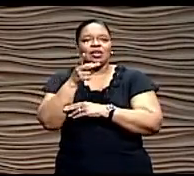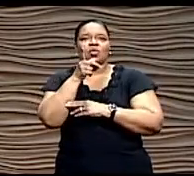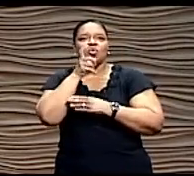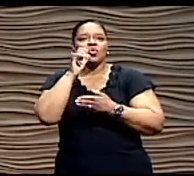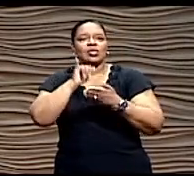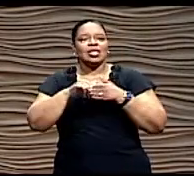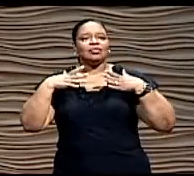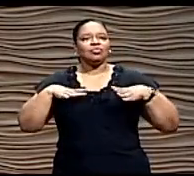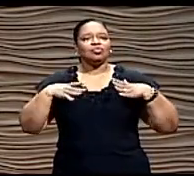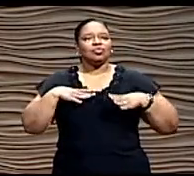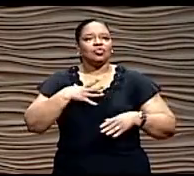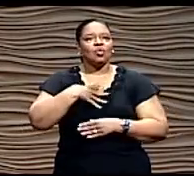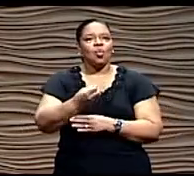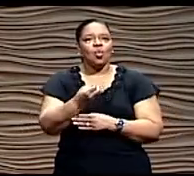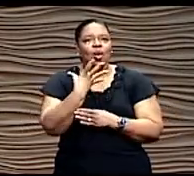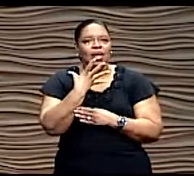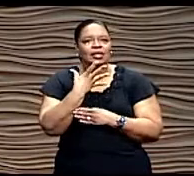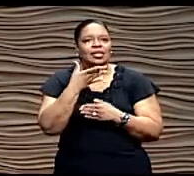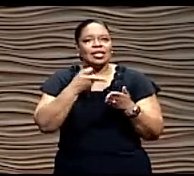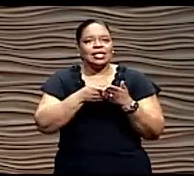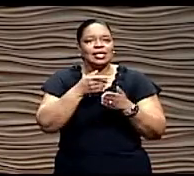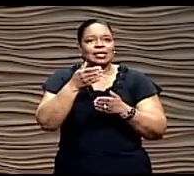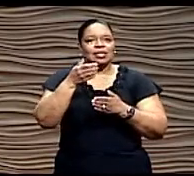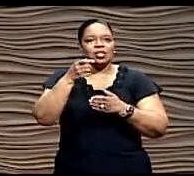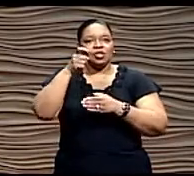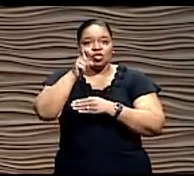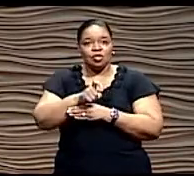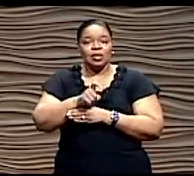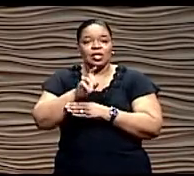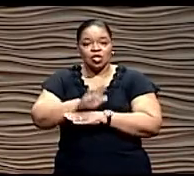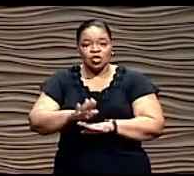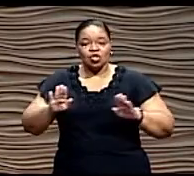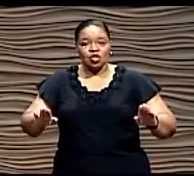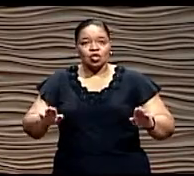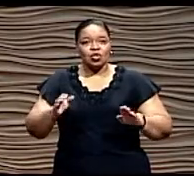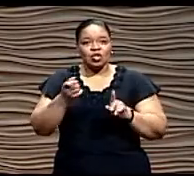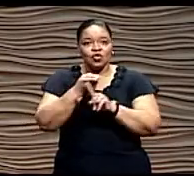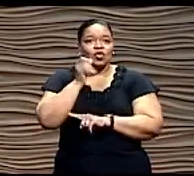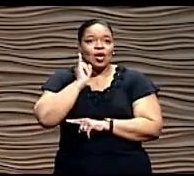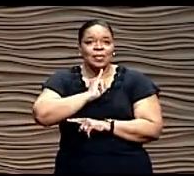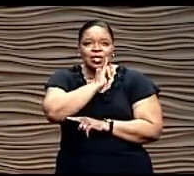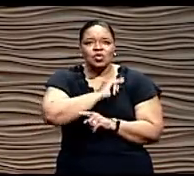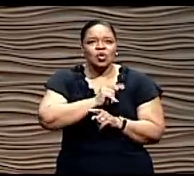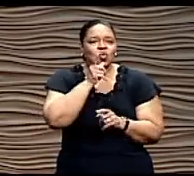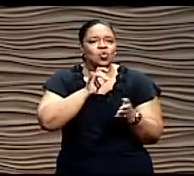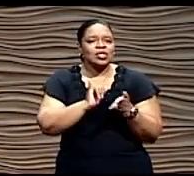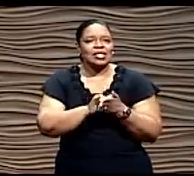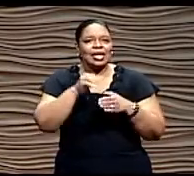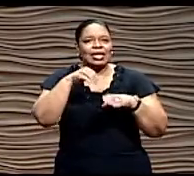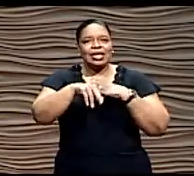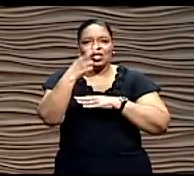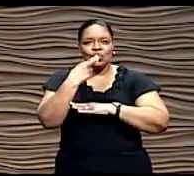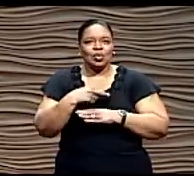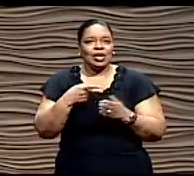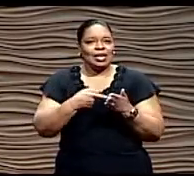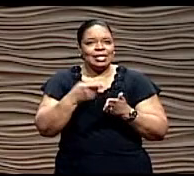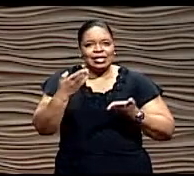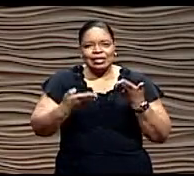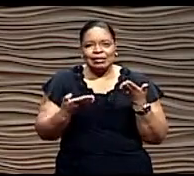white? This must be the children of the Israelites. Or who's that dressed in red? This must